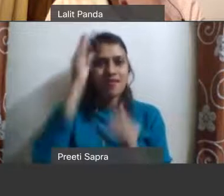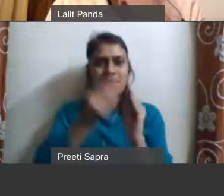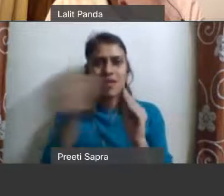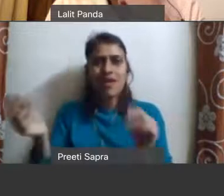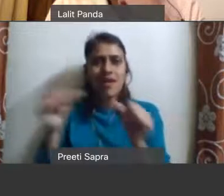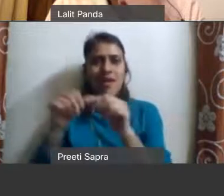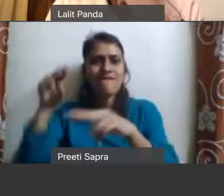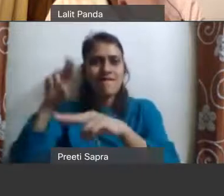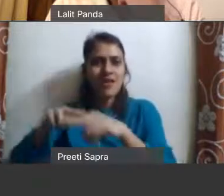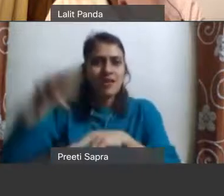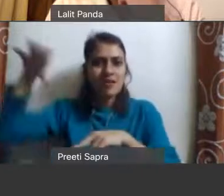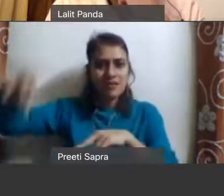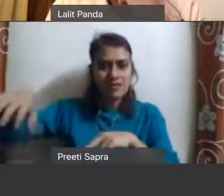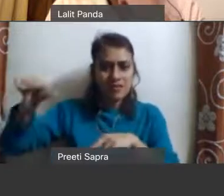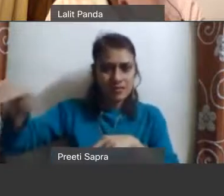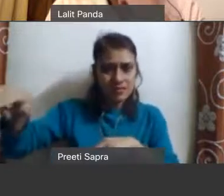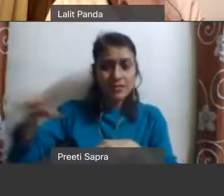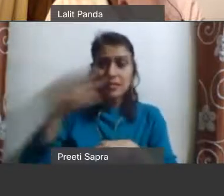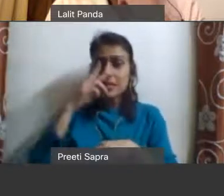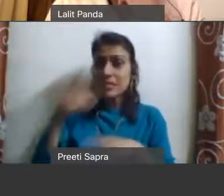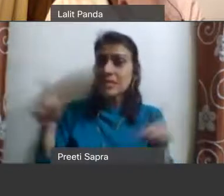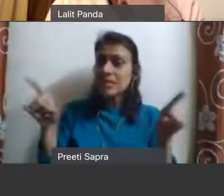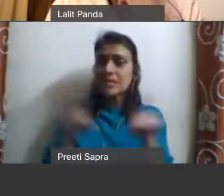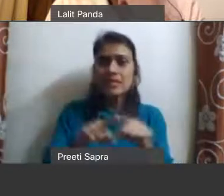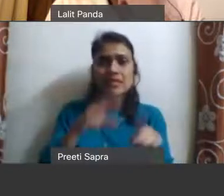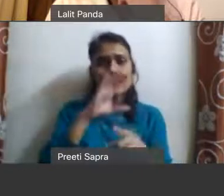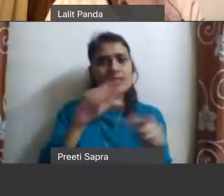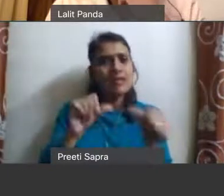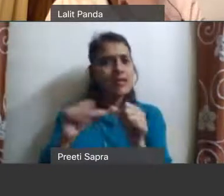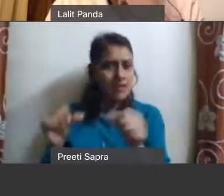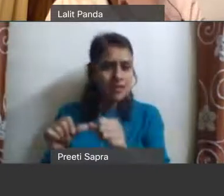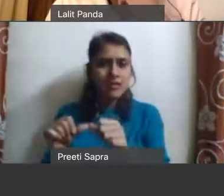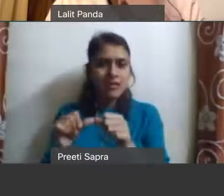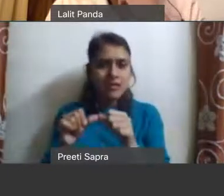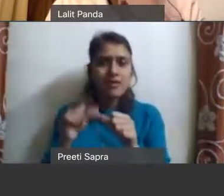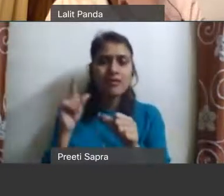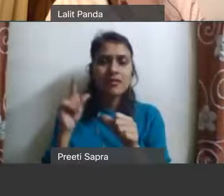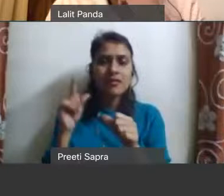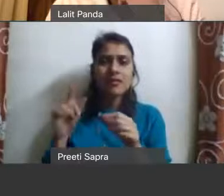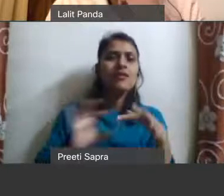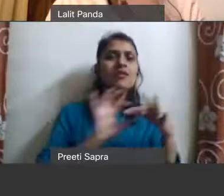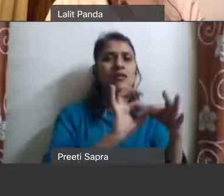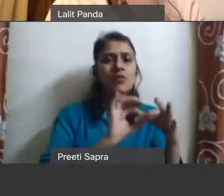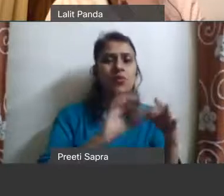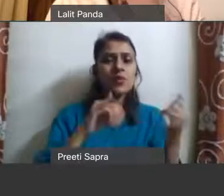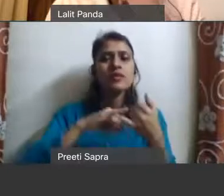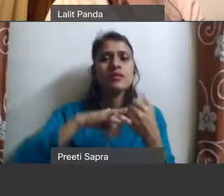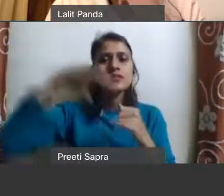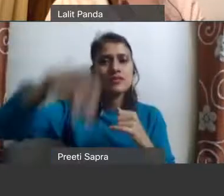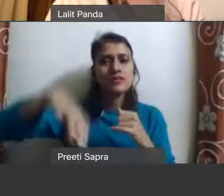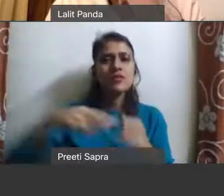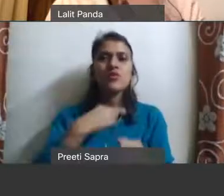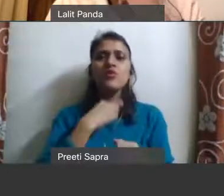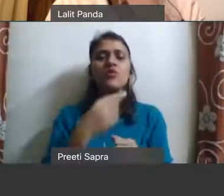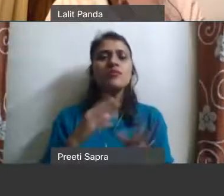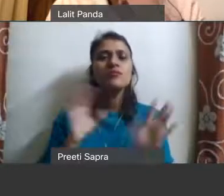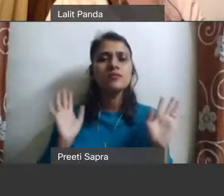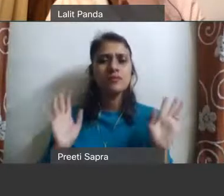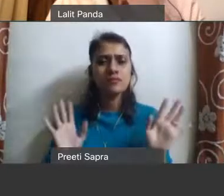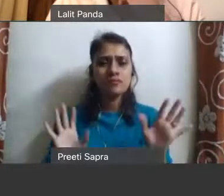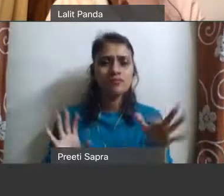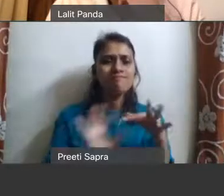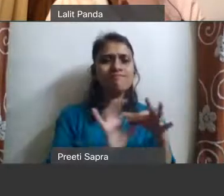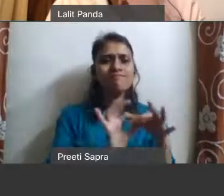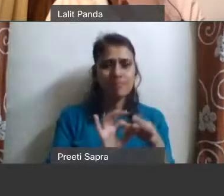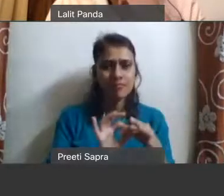countries that I mentioned in the CAA, we see that that also does not really align with what the state wants to achieve. So in fact, I think